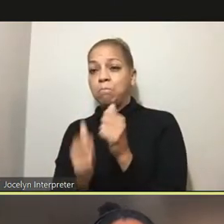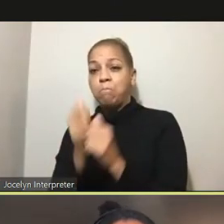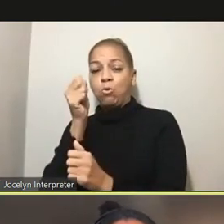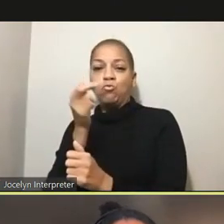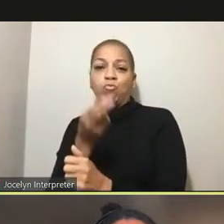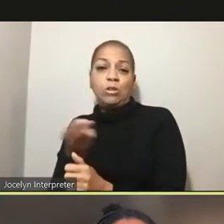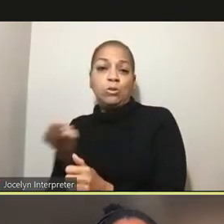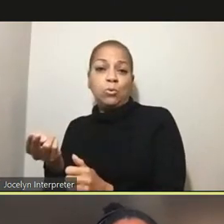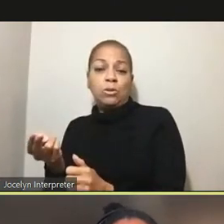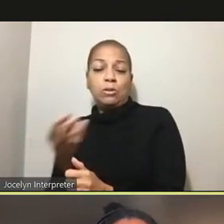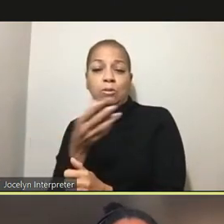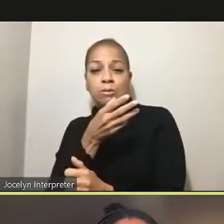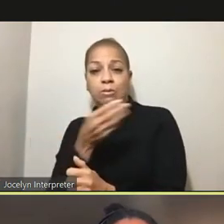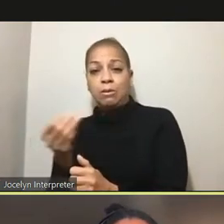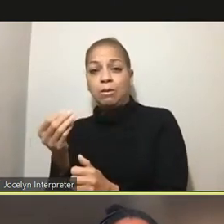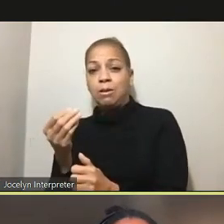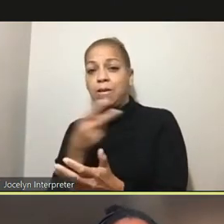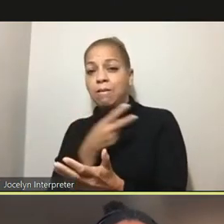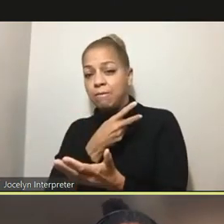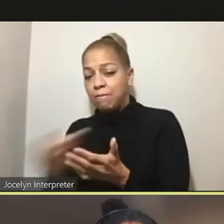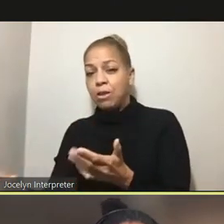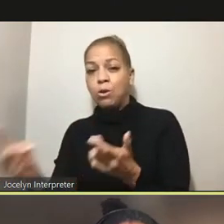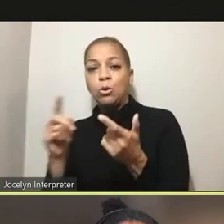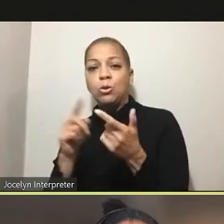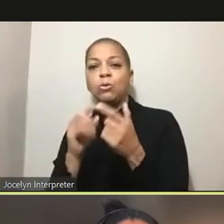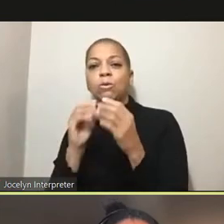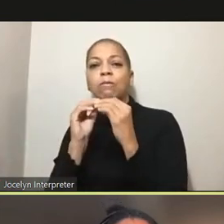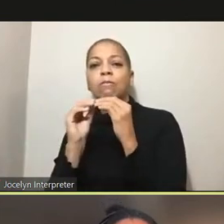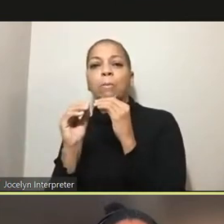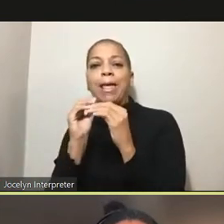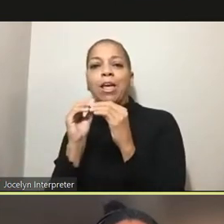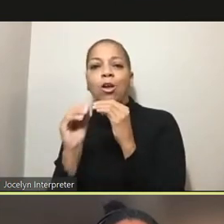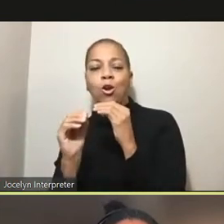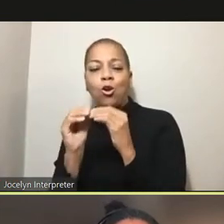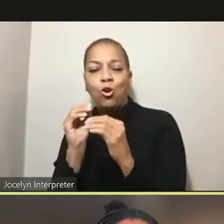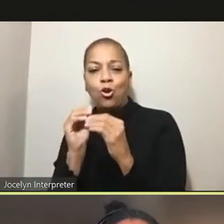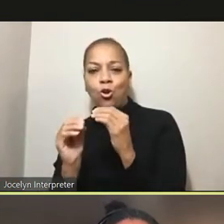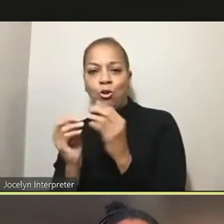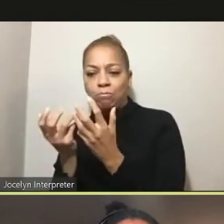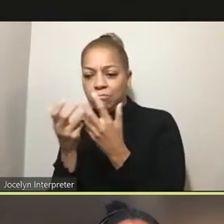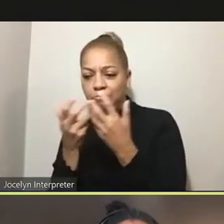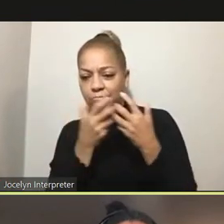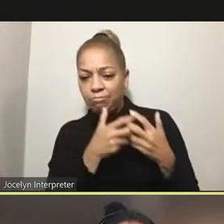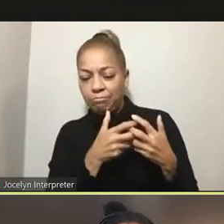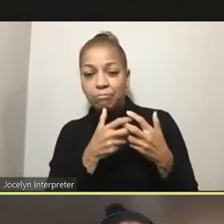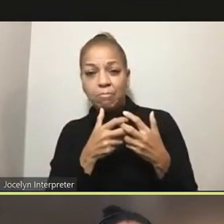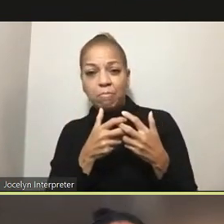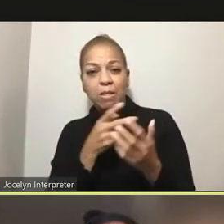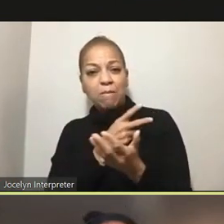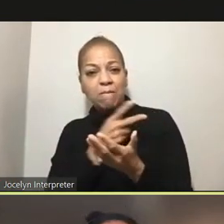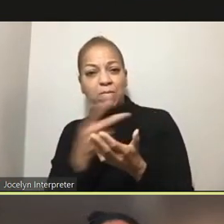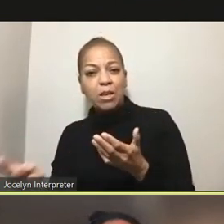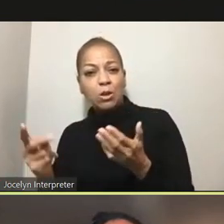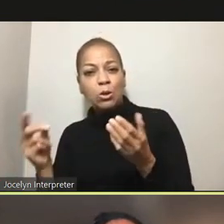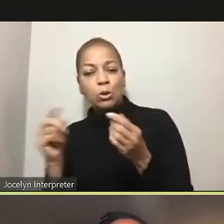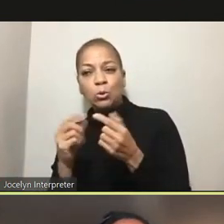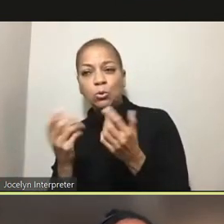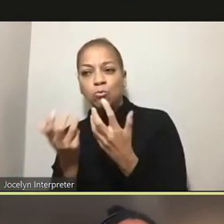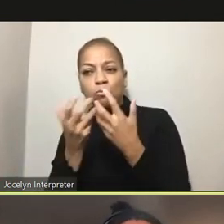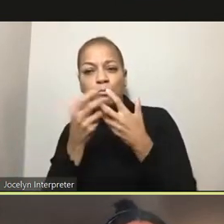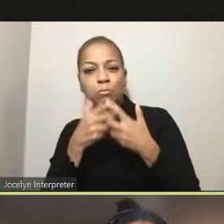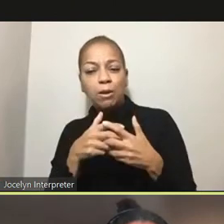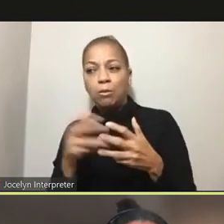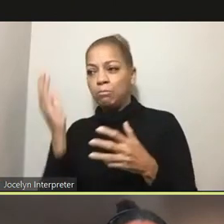the failure to repair. Their failure to repair previously and